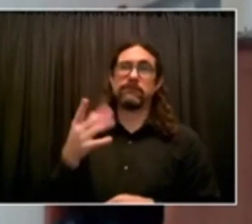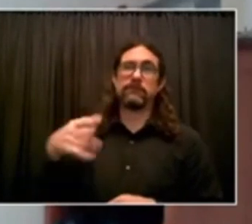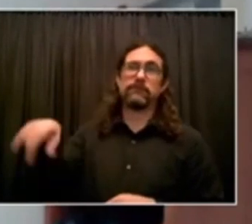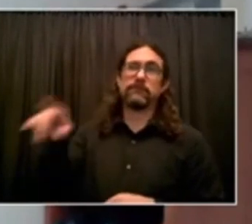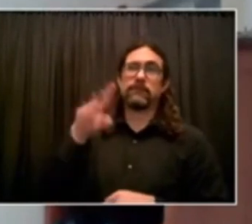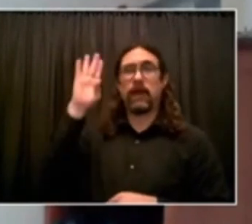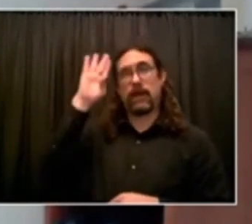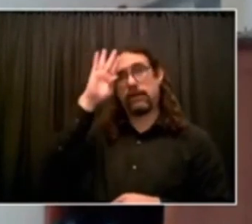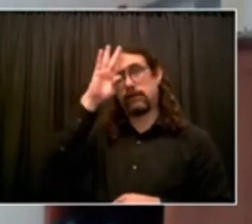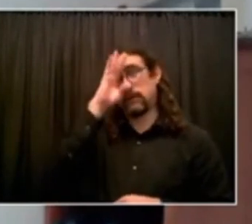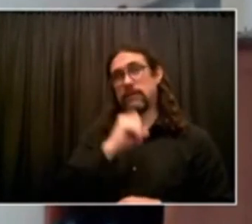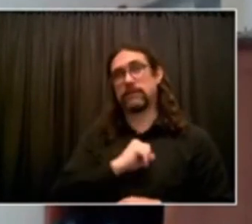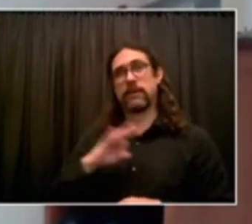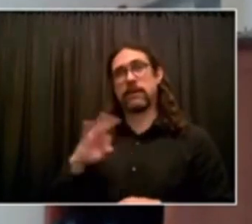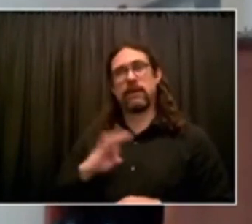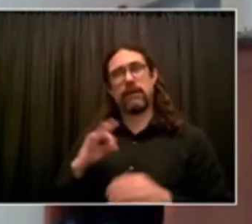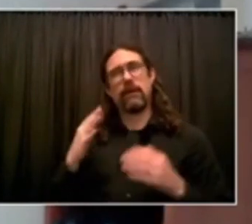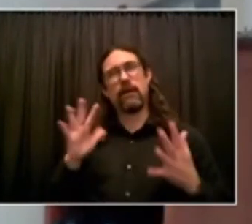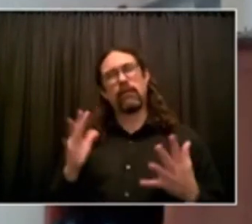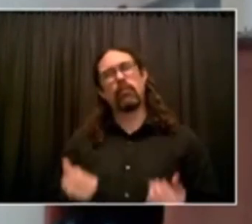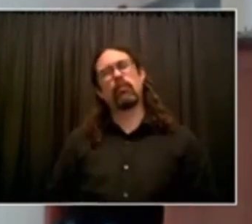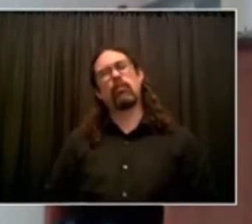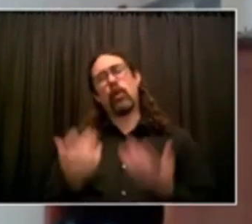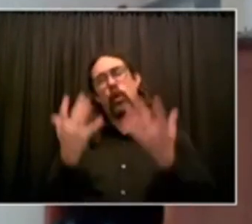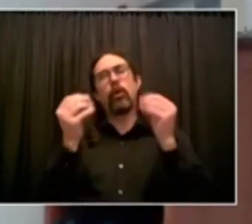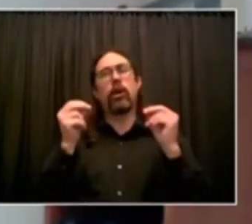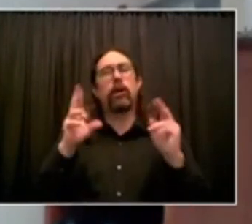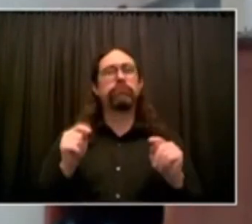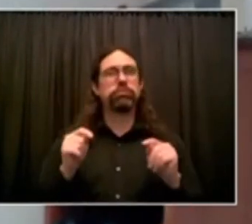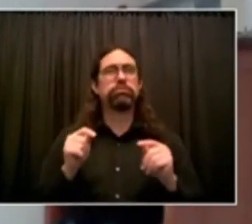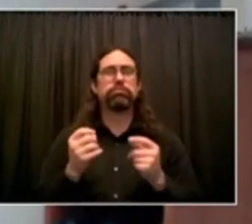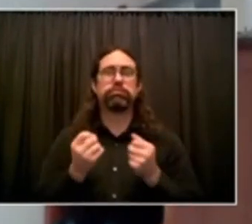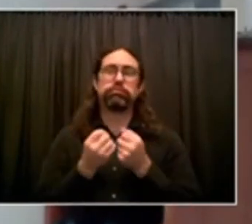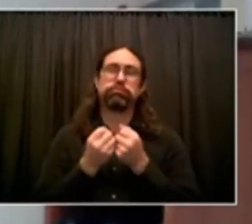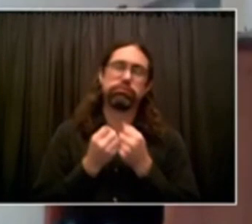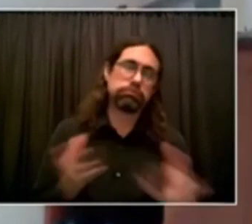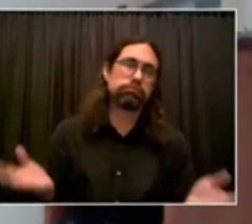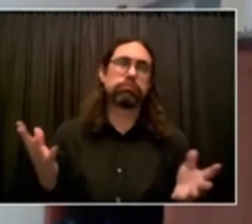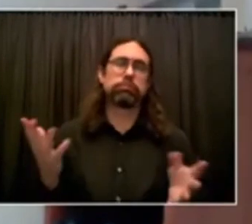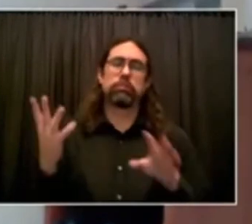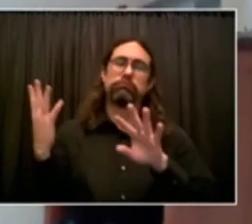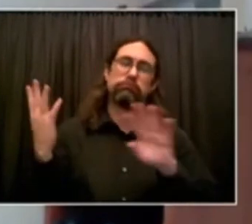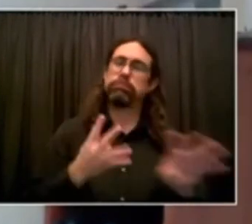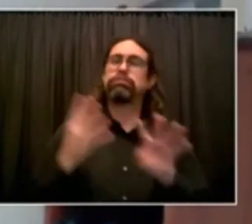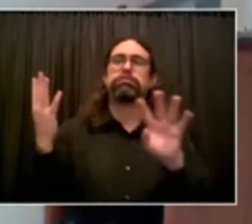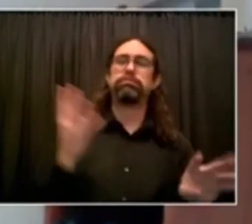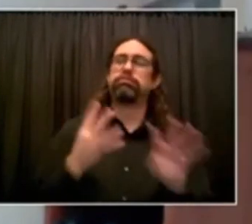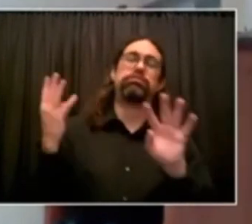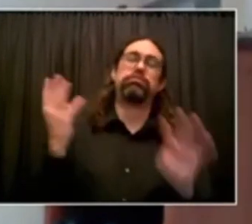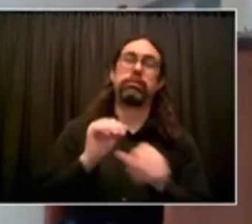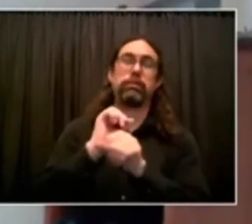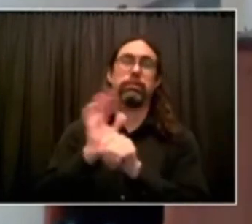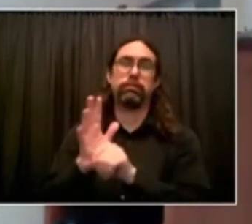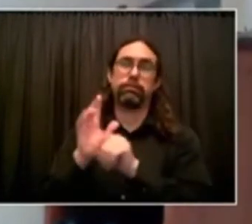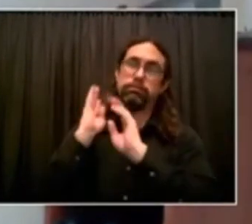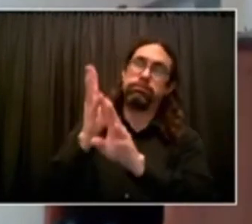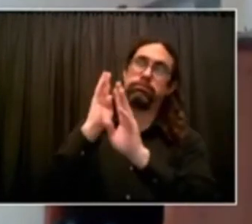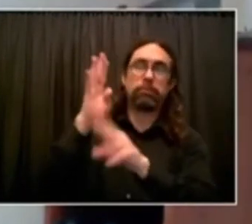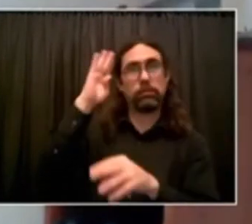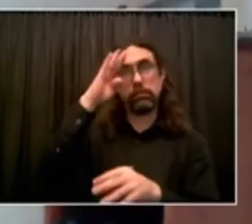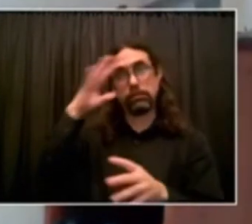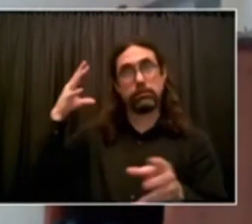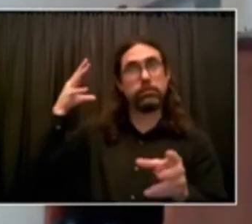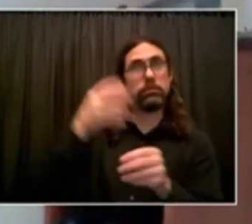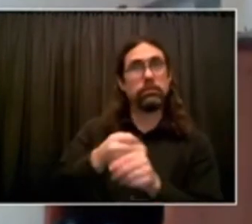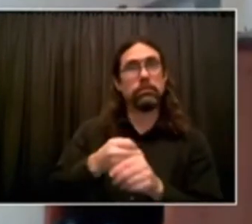best medical services because they're overwhelmed. Getting the unvaccinated vaccinated is